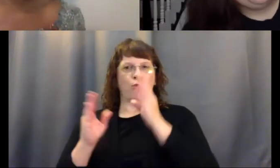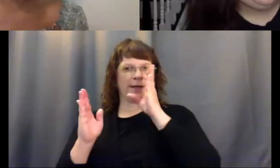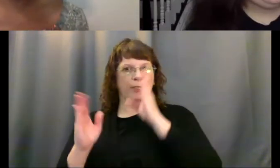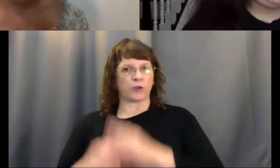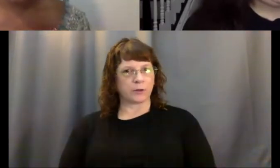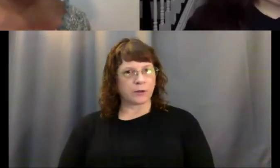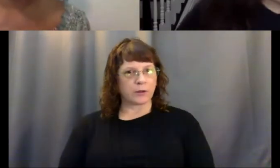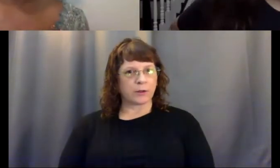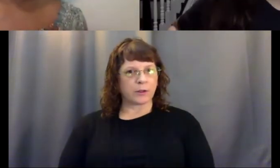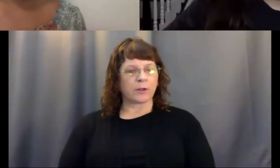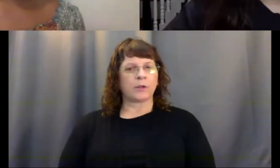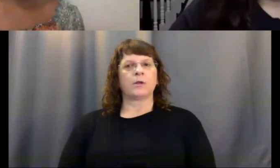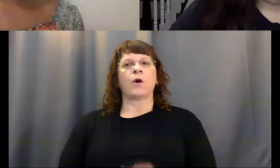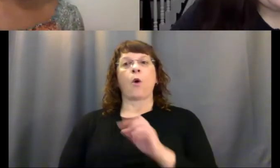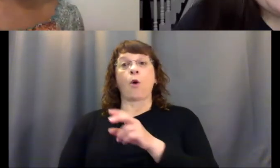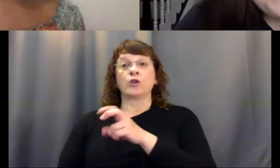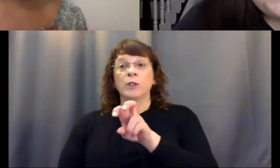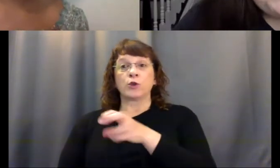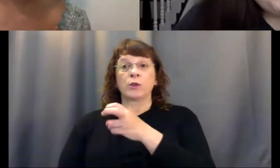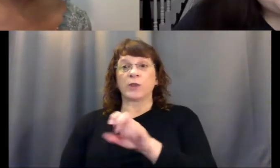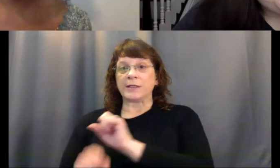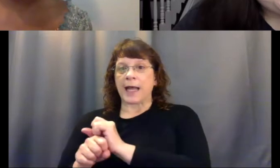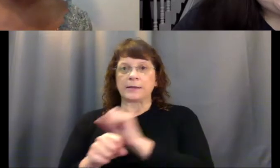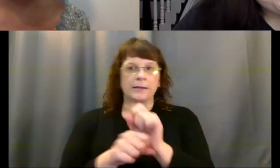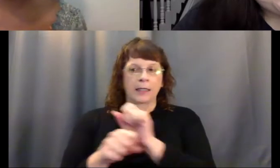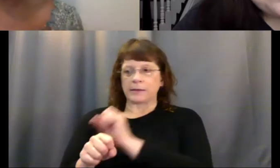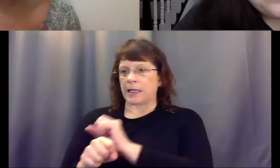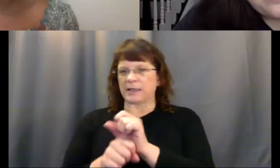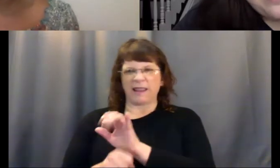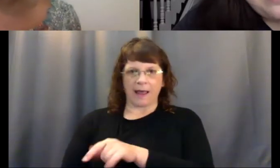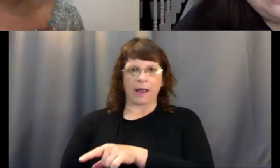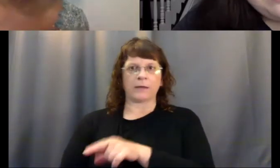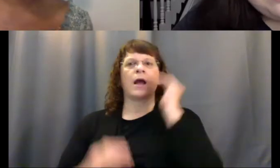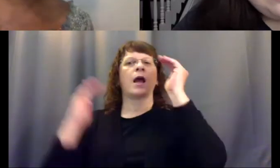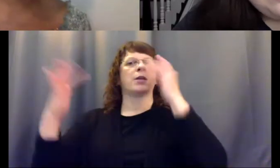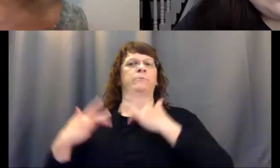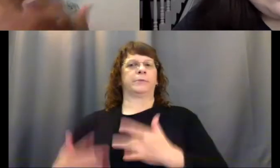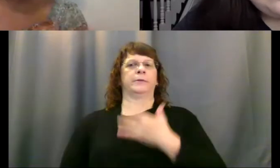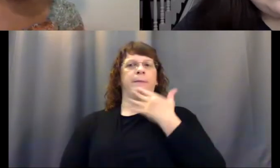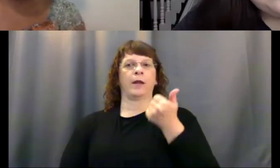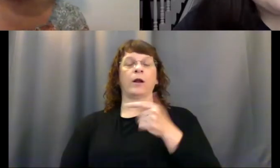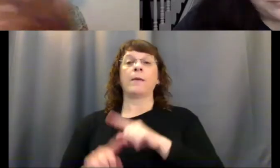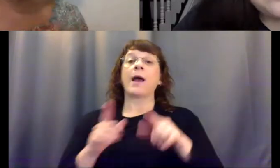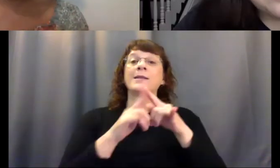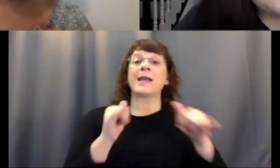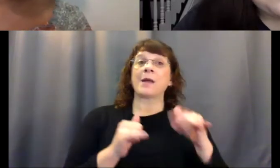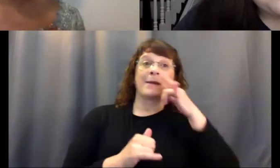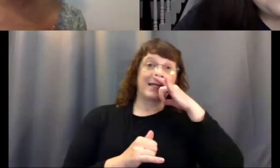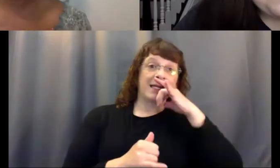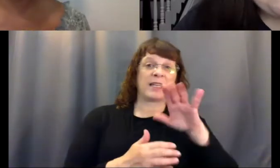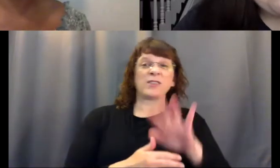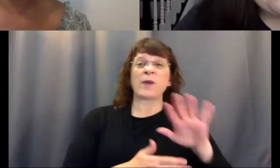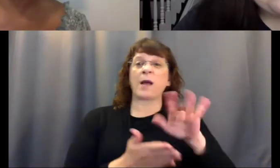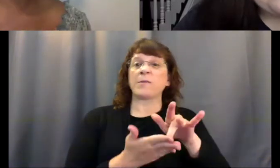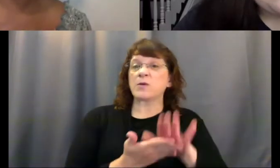or task switching. But at the same time, kids around middle school age, high school age, tend